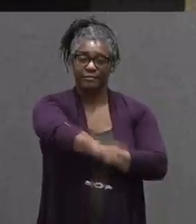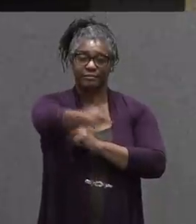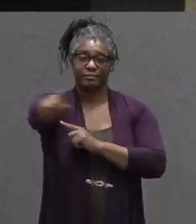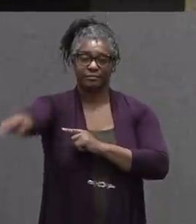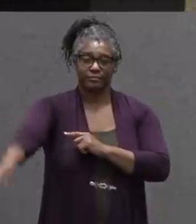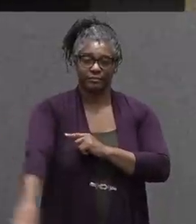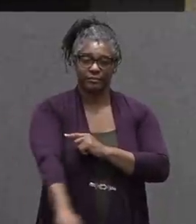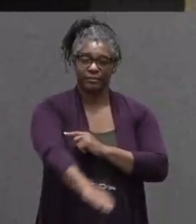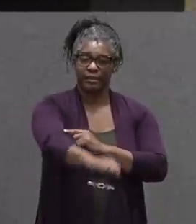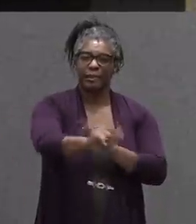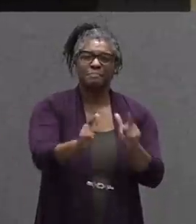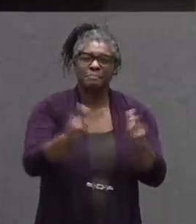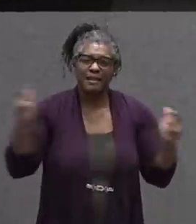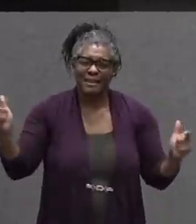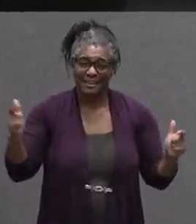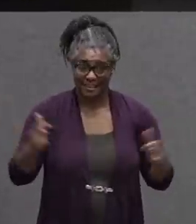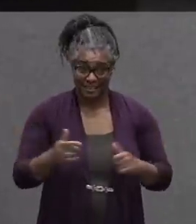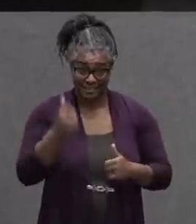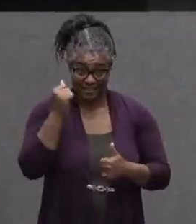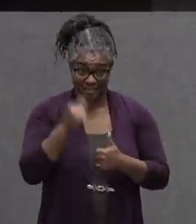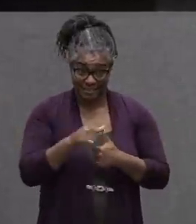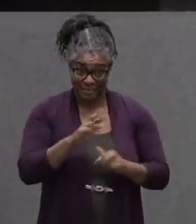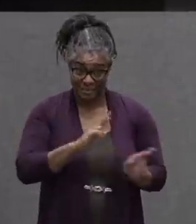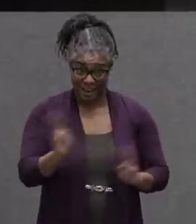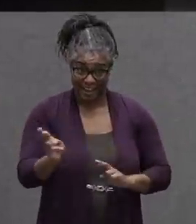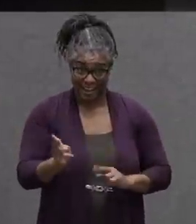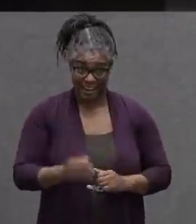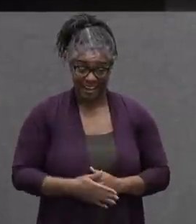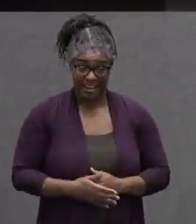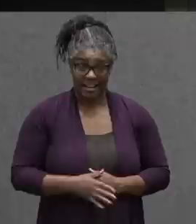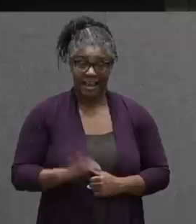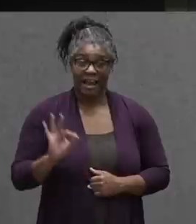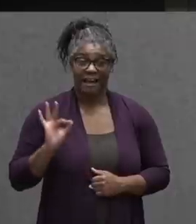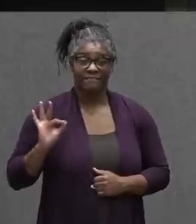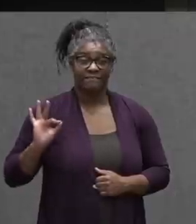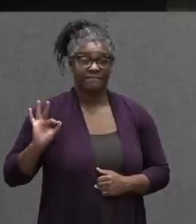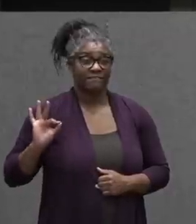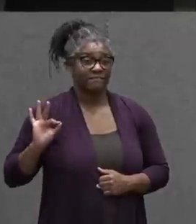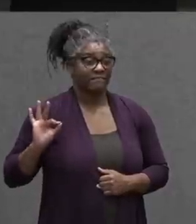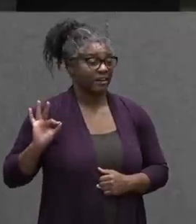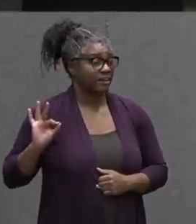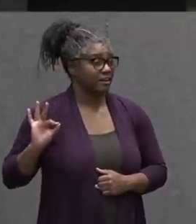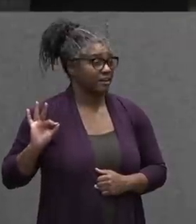arm. Ready? F.